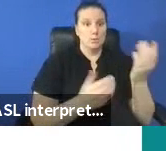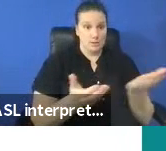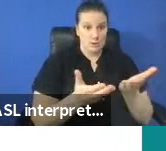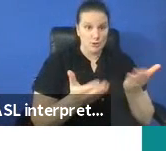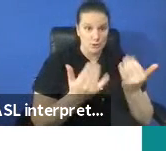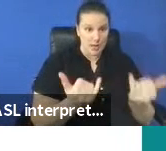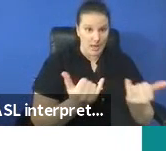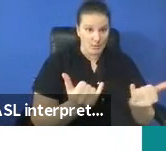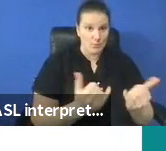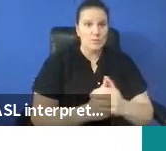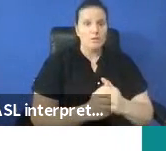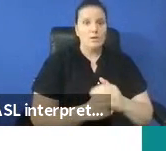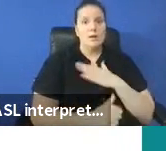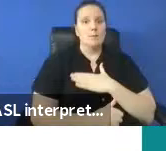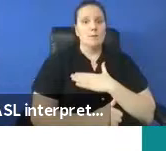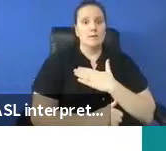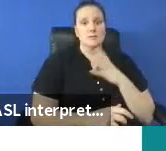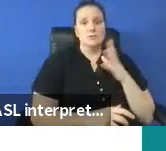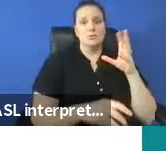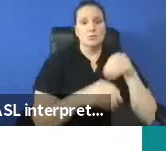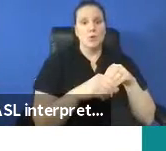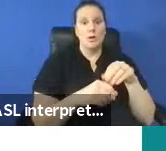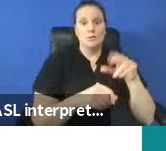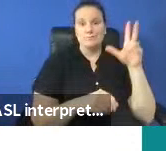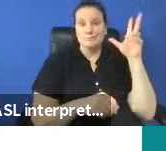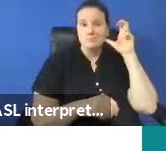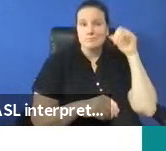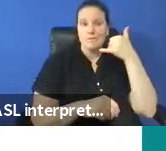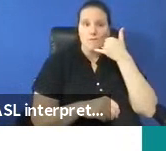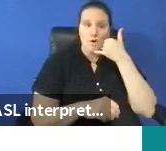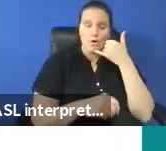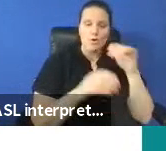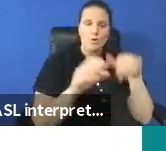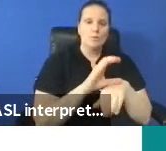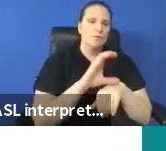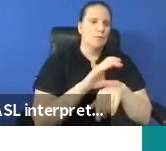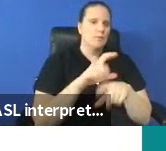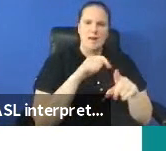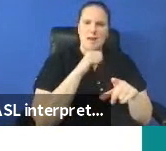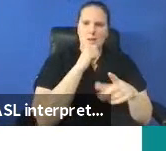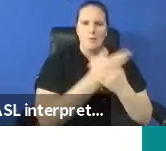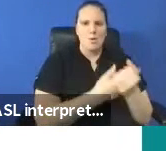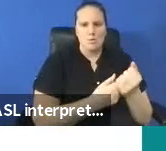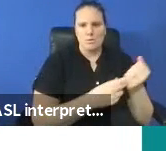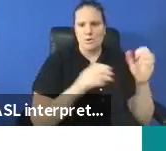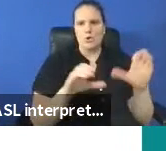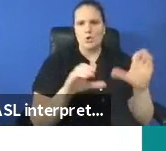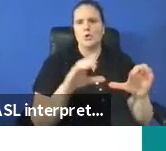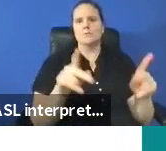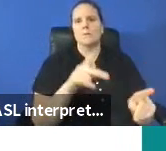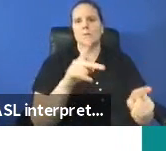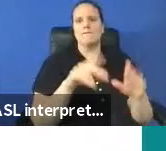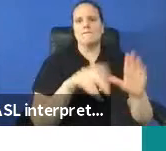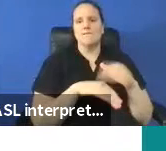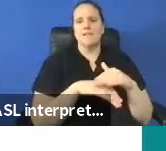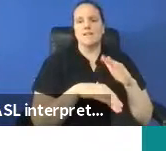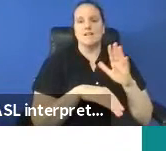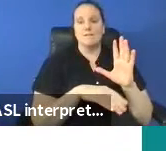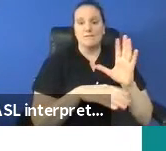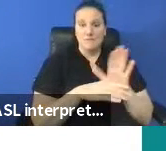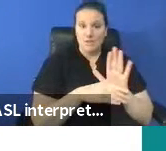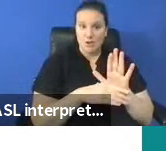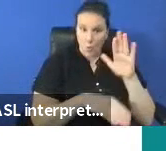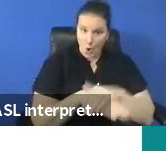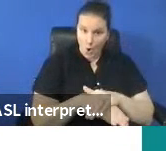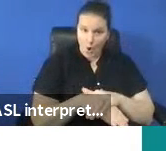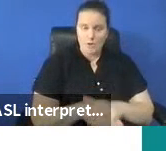now. Please join audio by either phone or computer, but not both. We encourage participants to turn your video on.